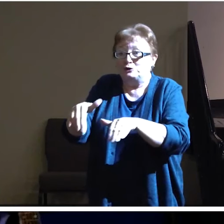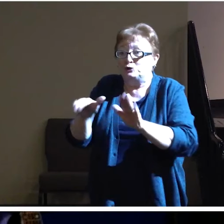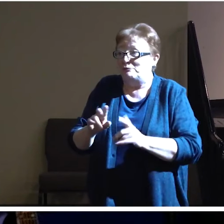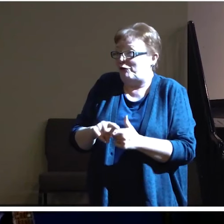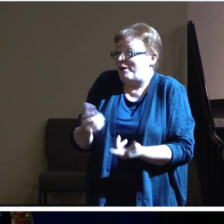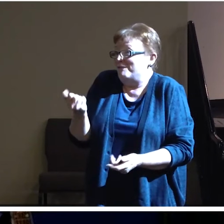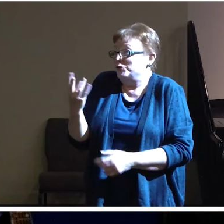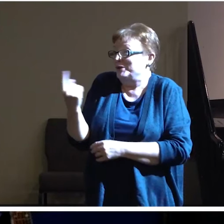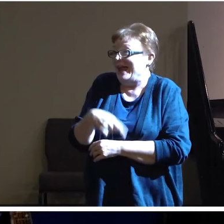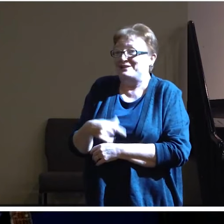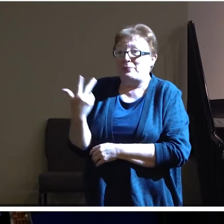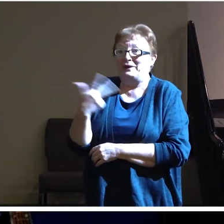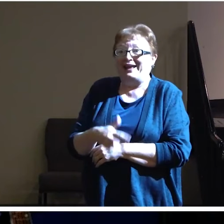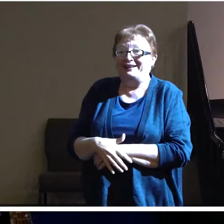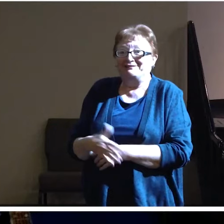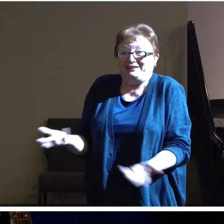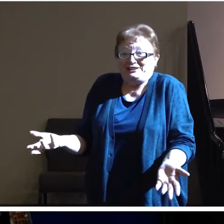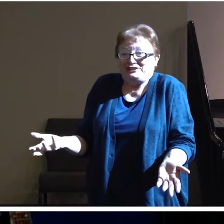was out of the tomb.